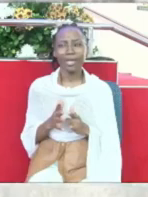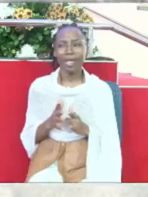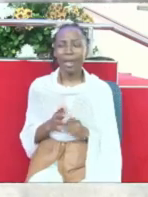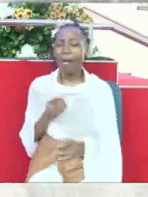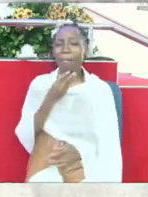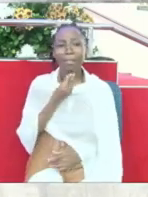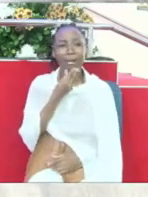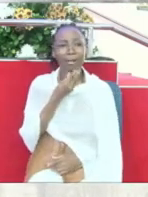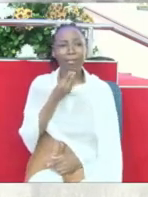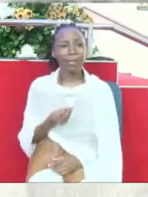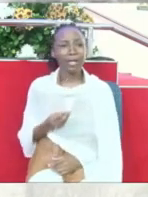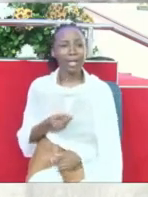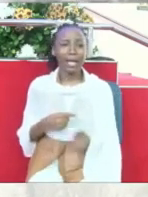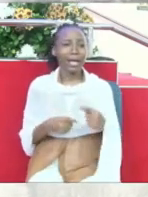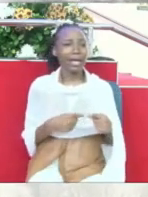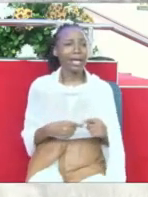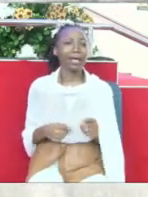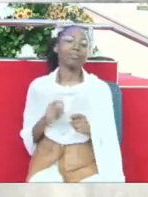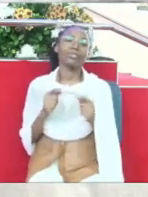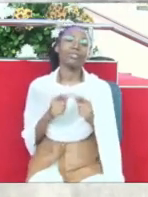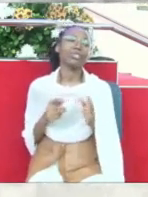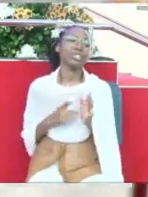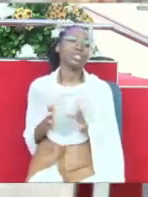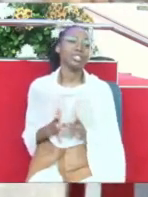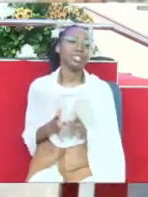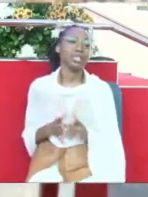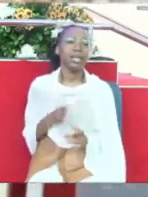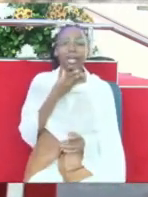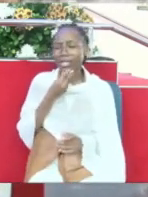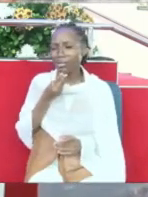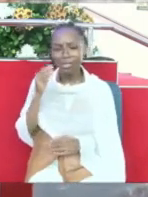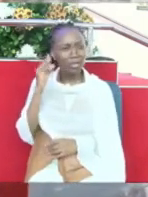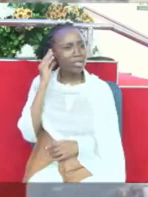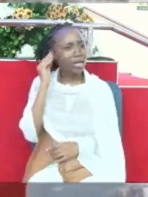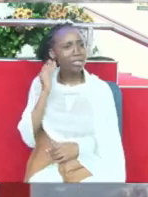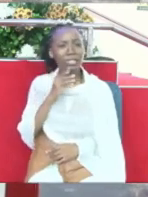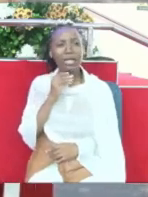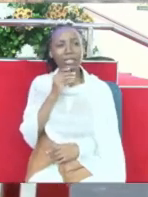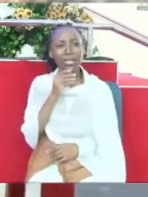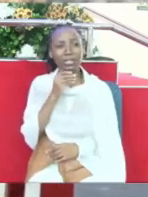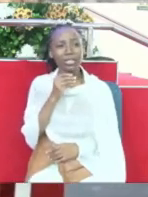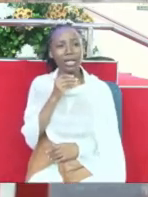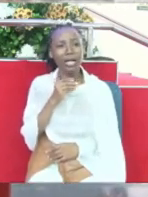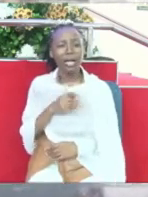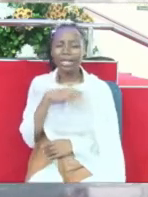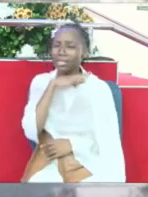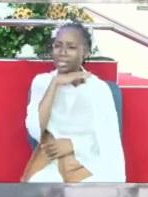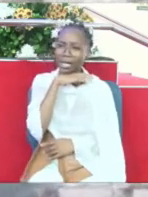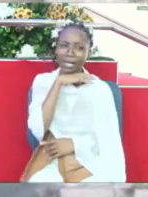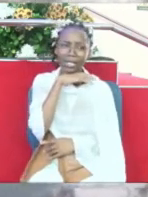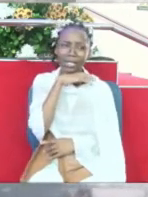name Jairus. Alipokutwa na mtu aliyekuwa anaitwa Jairus. The daughter was unwell. Kama binti yake alikuwa ni mgonjwa. And ultimately the